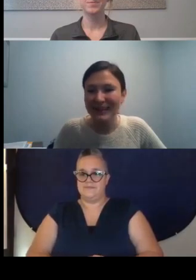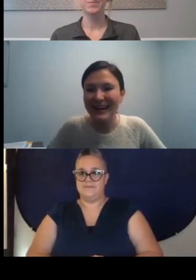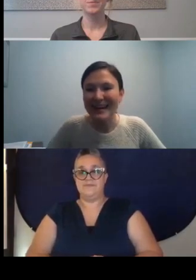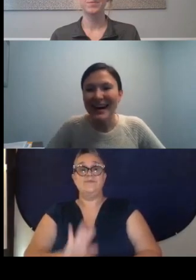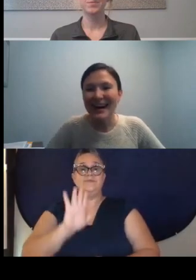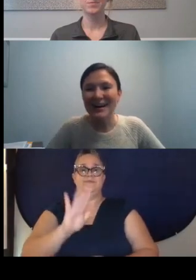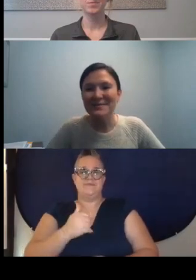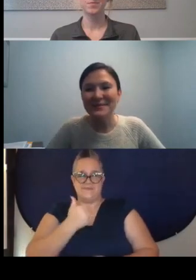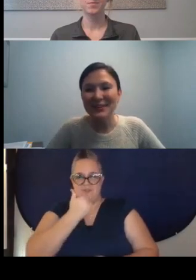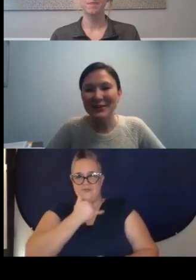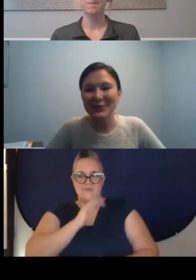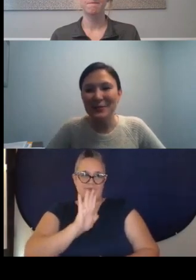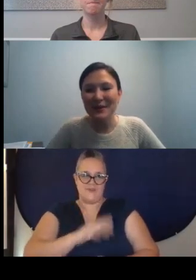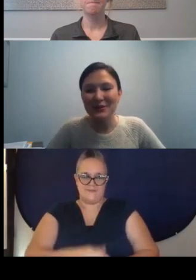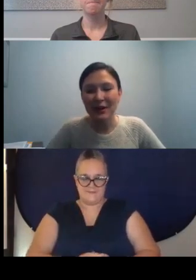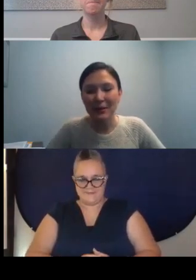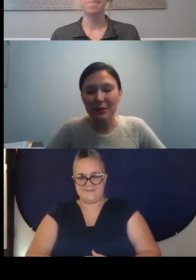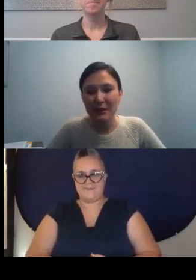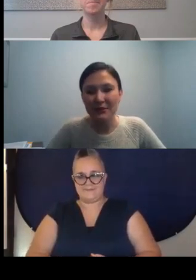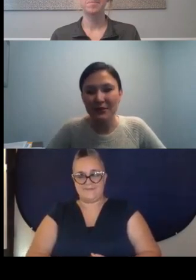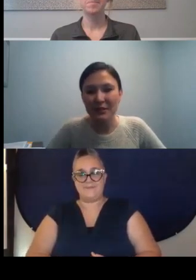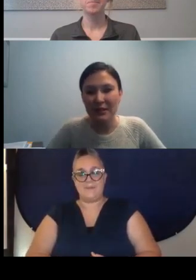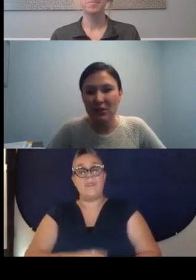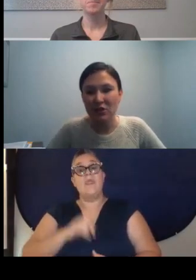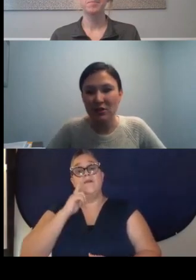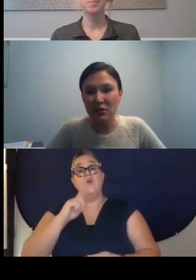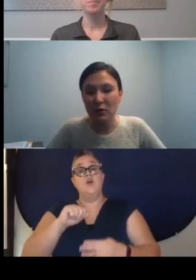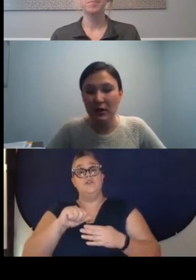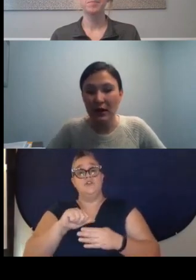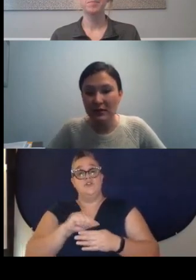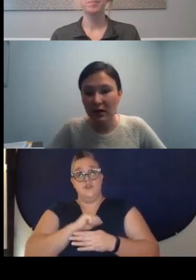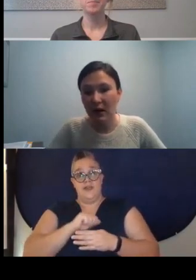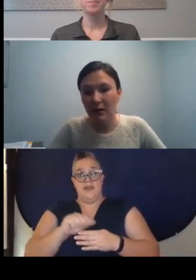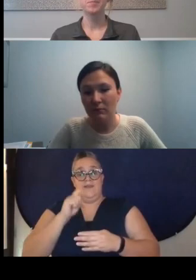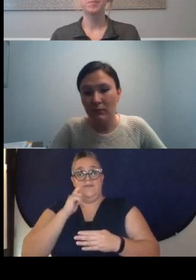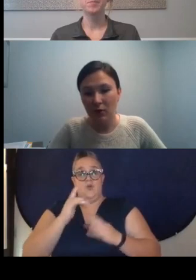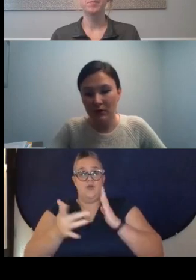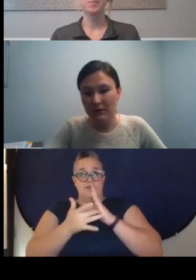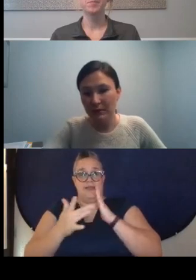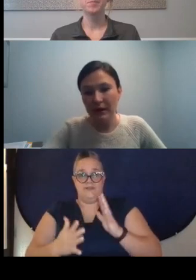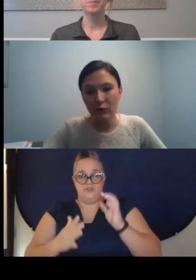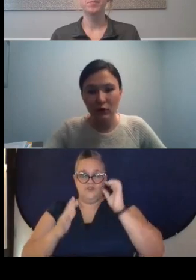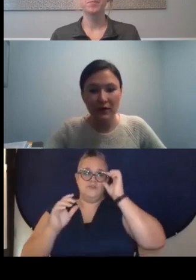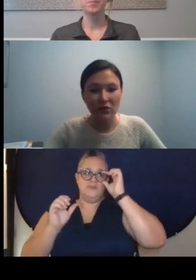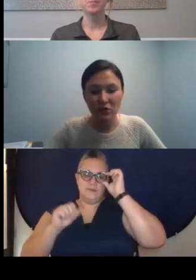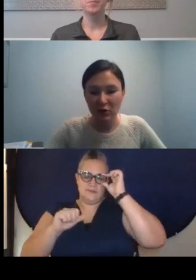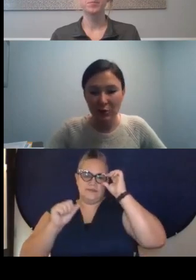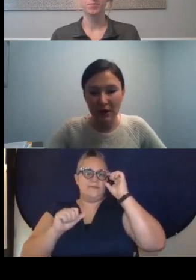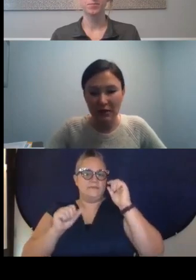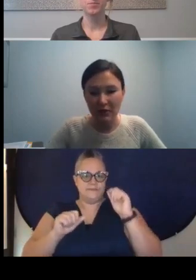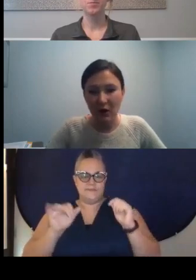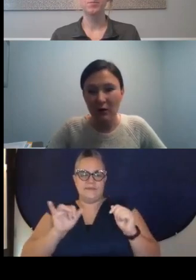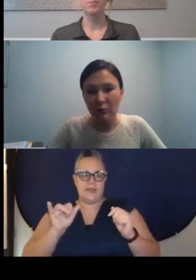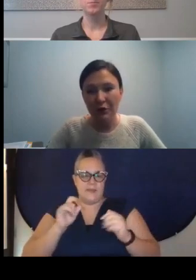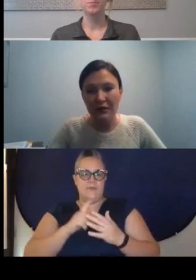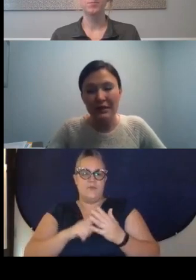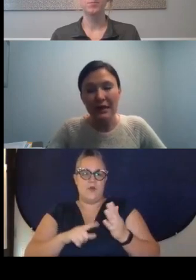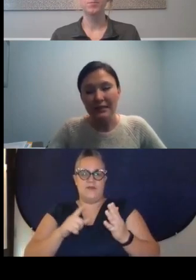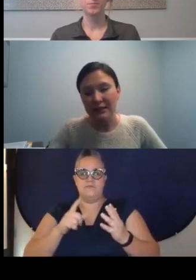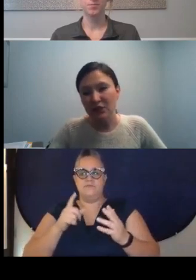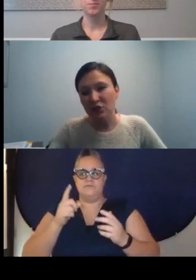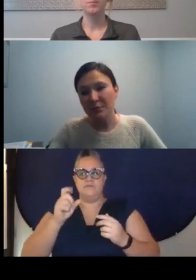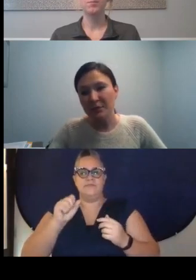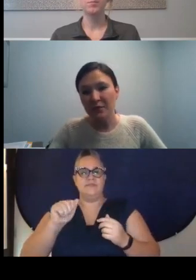Oh, sorry about that. So from the training perspective for the technicians, so yes, same kind of went over, that's our general process for all